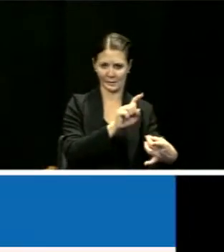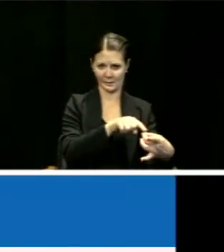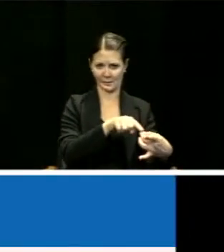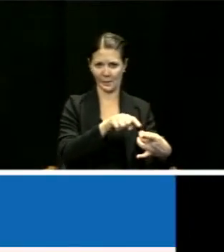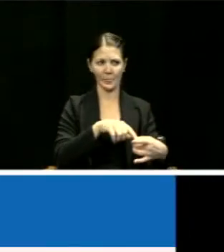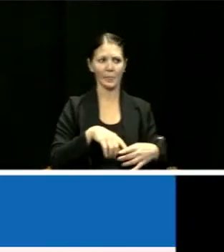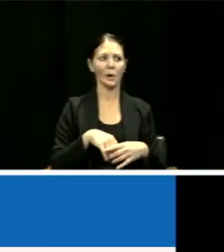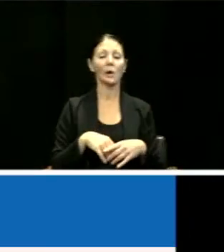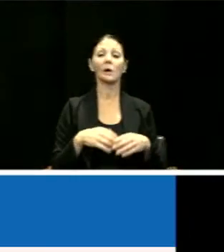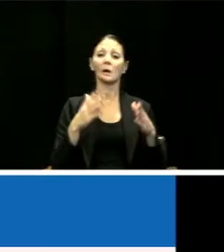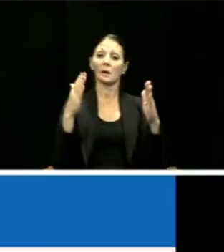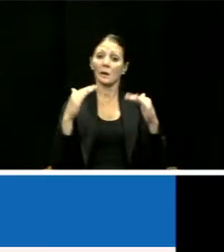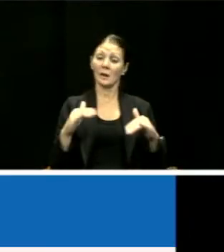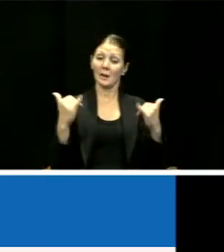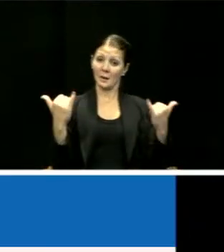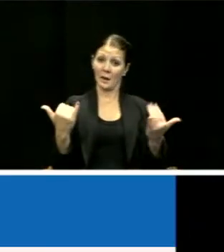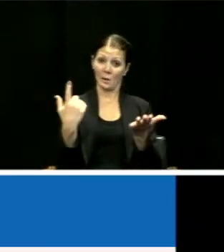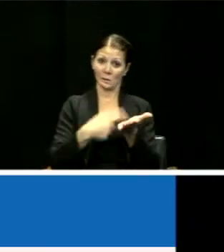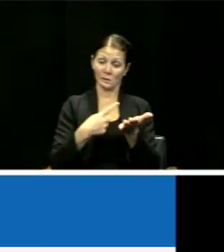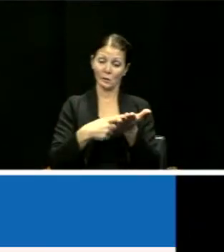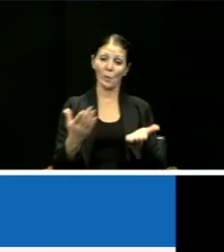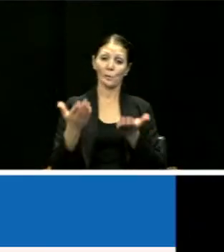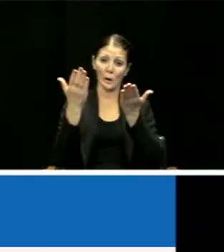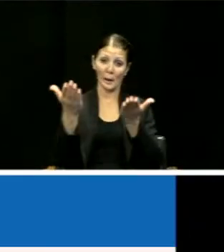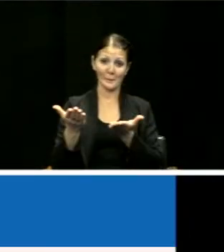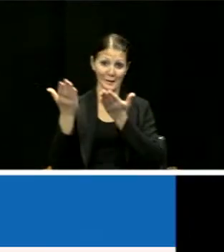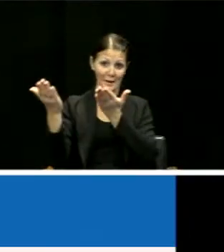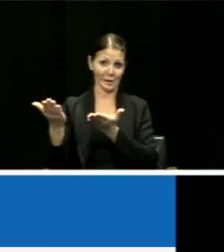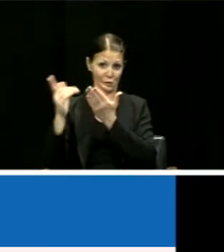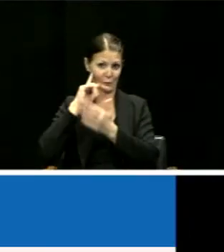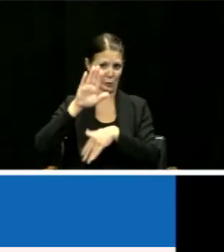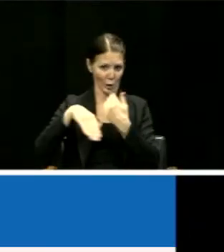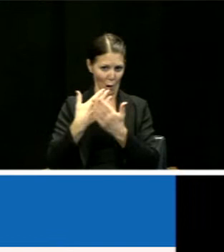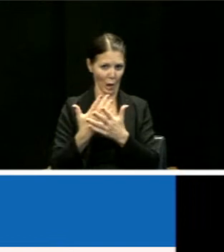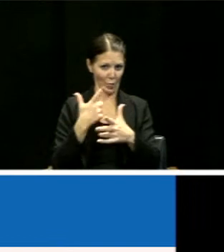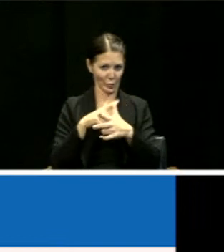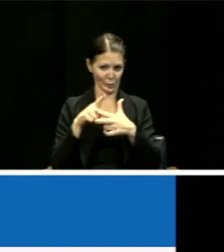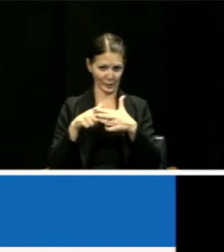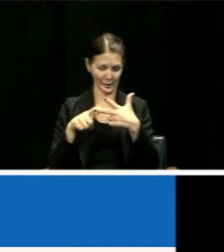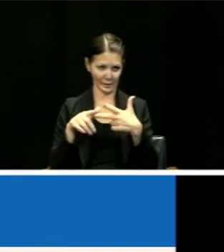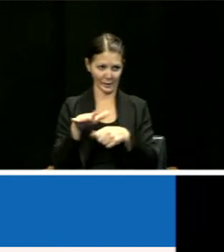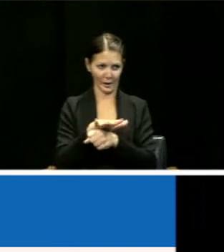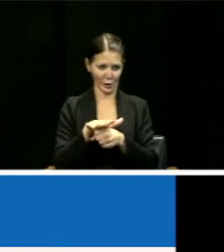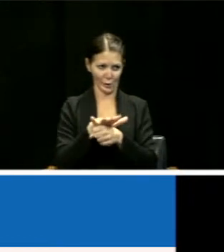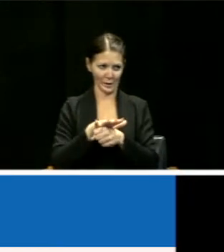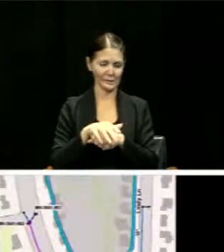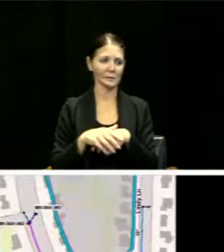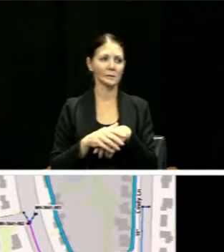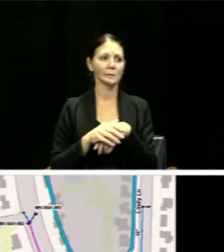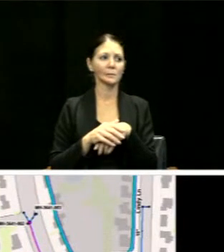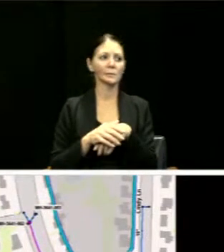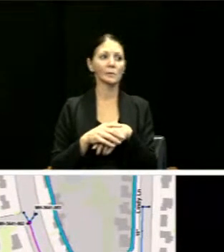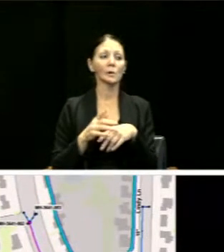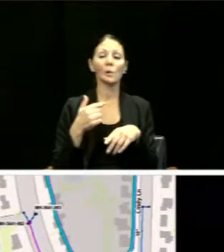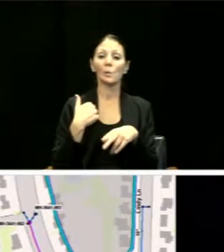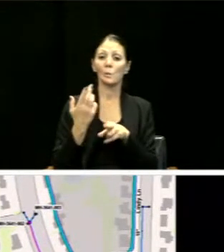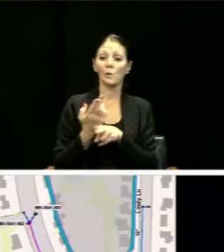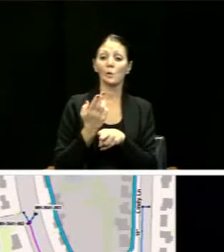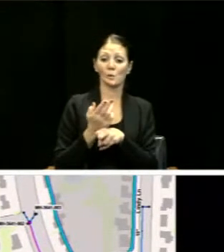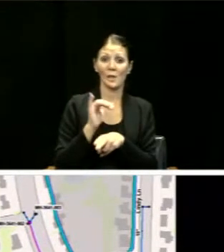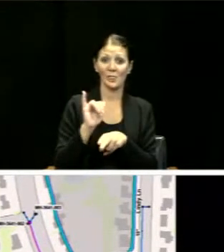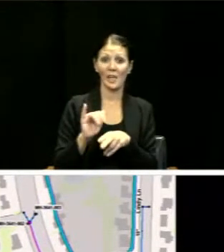So now I'll go over the recommendations in all 3 areas, areas 4, 5, and 6. So we used the drainage